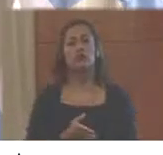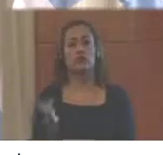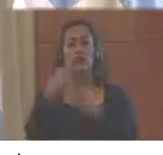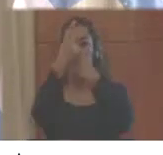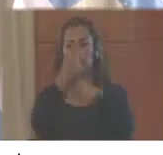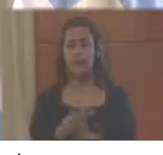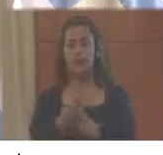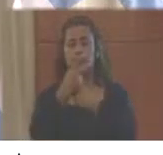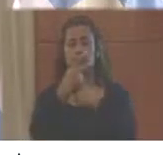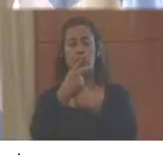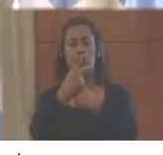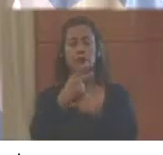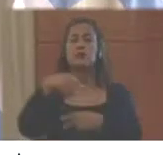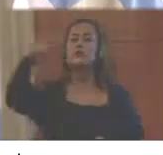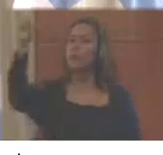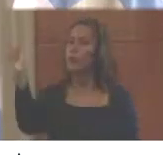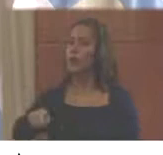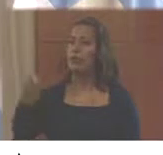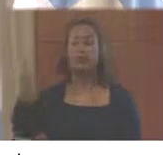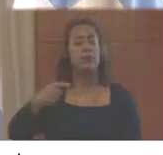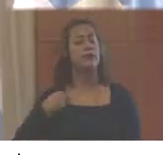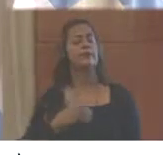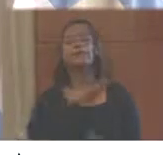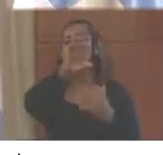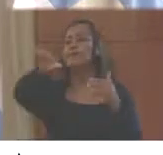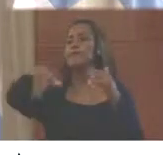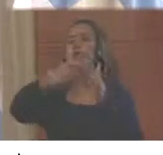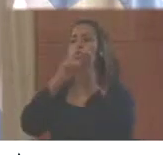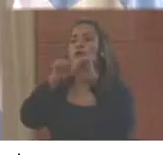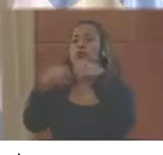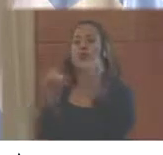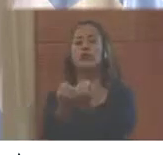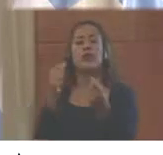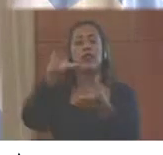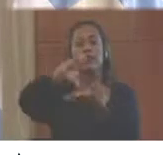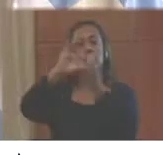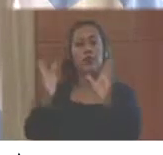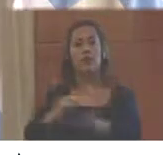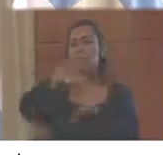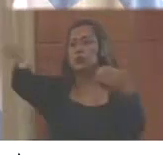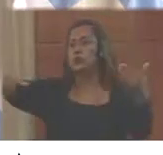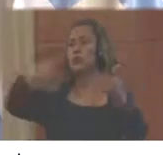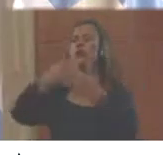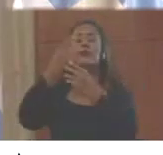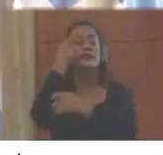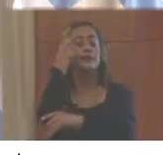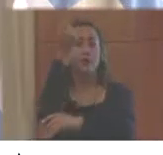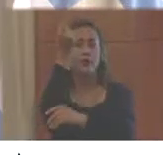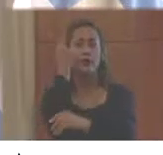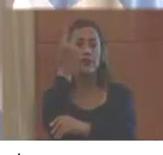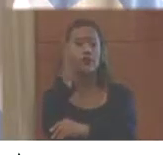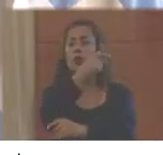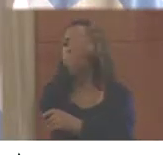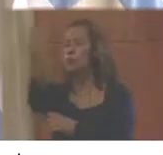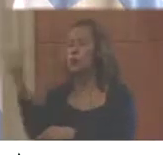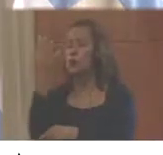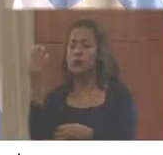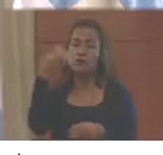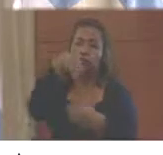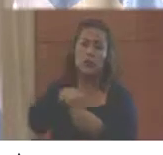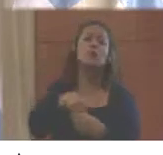co-responsibility as defined here. We need to involve civil society for it to understand that it